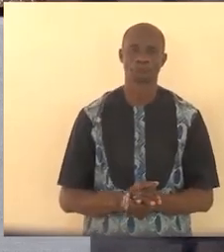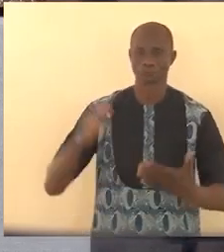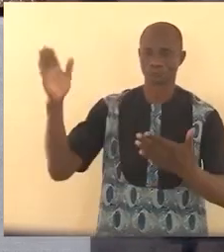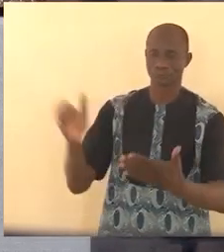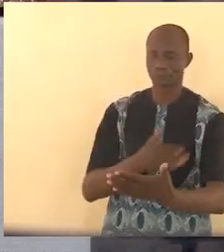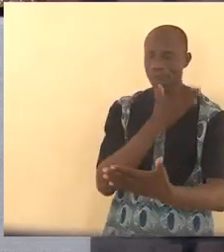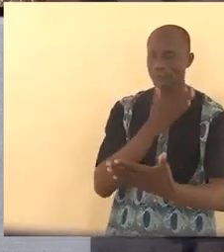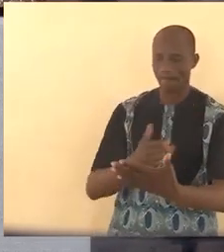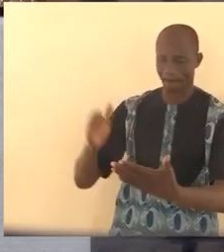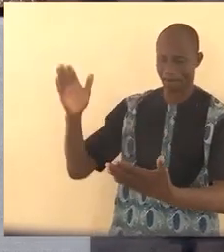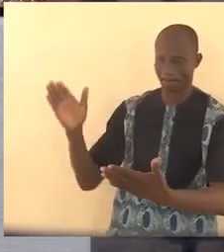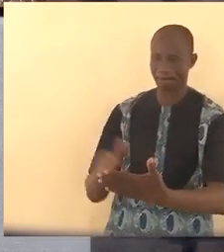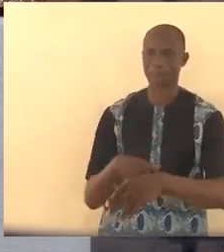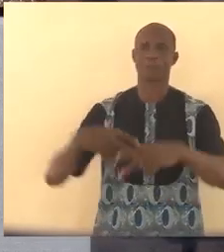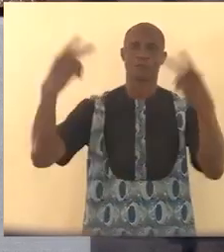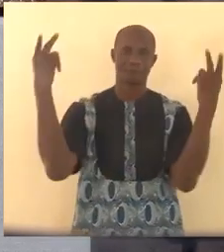Vanity of